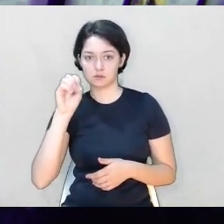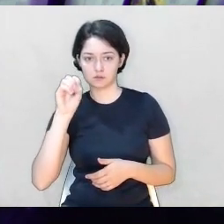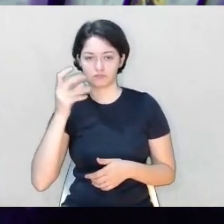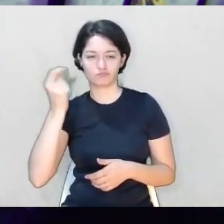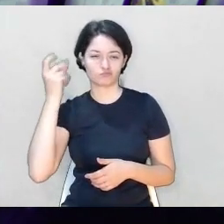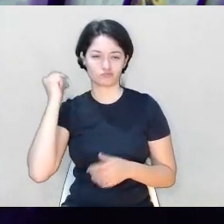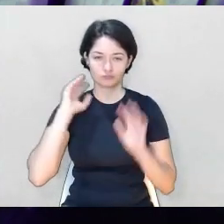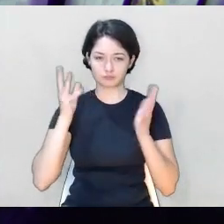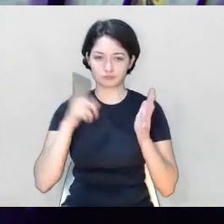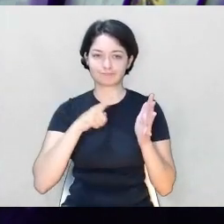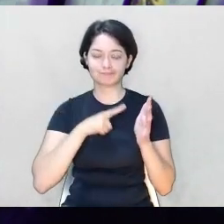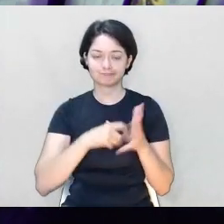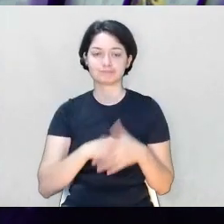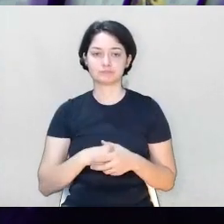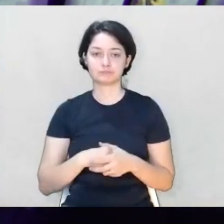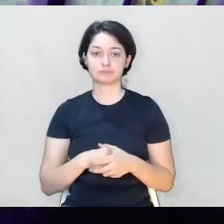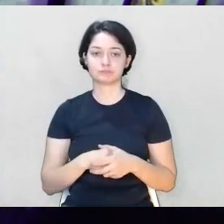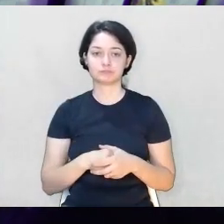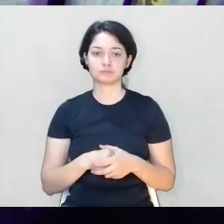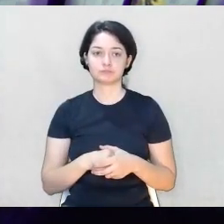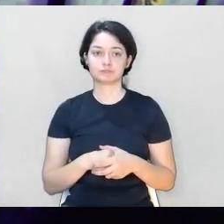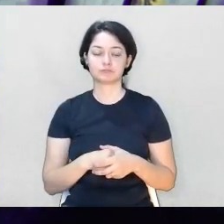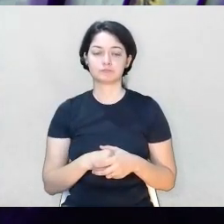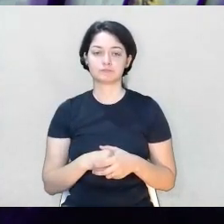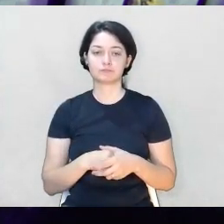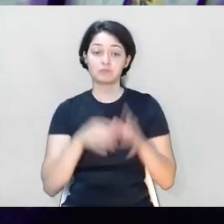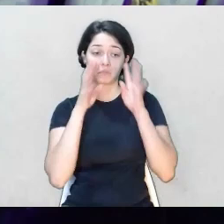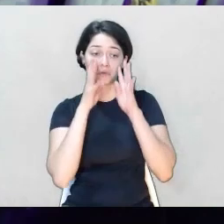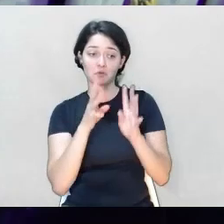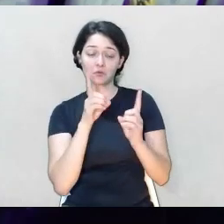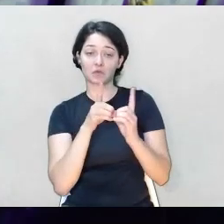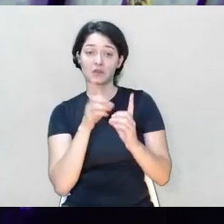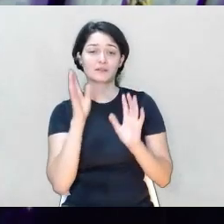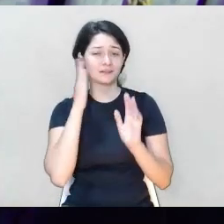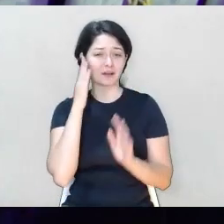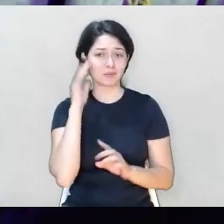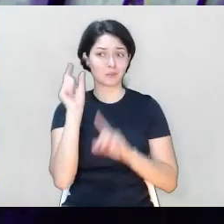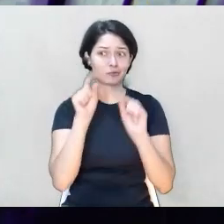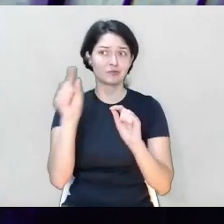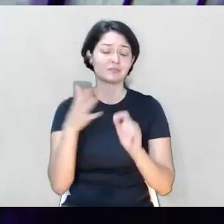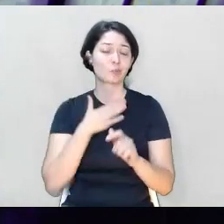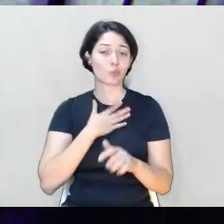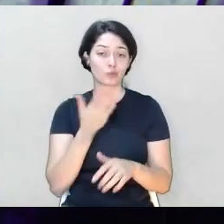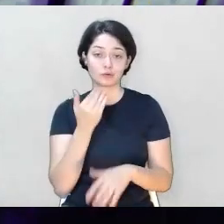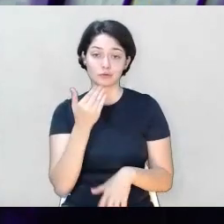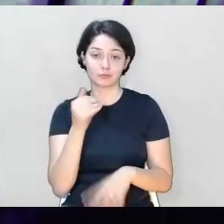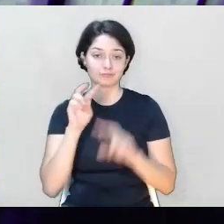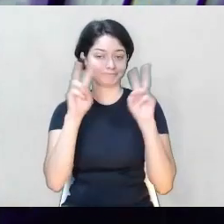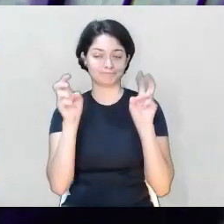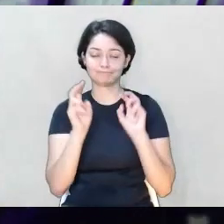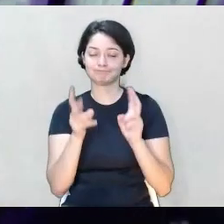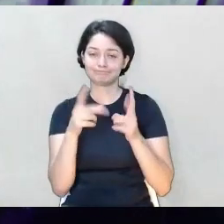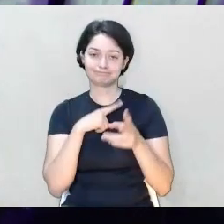existed ever since, for example, your weekend trip to the baker's shop. You have the guy who knows who you are and what you like, and he's